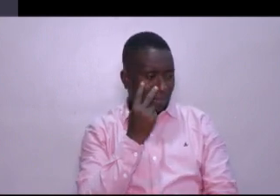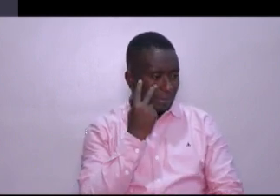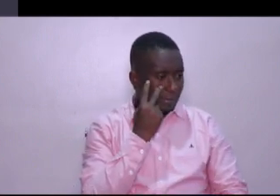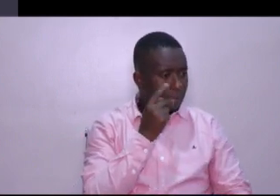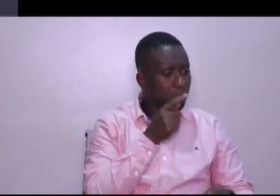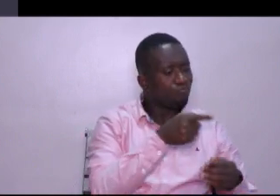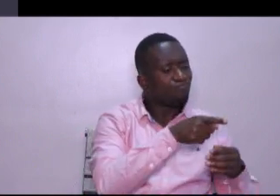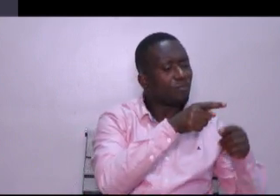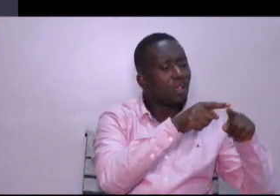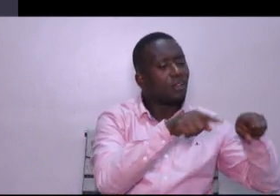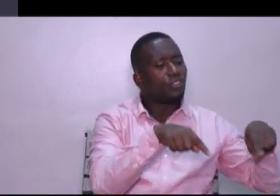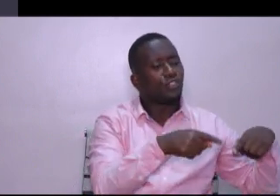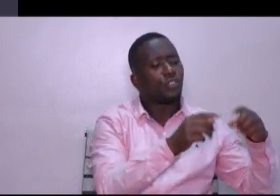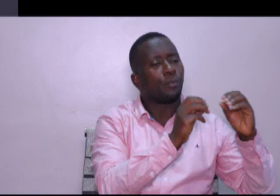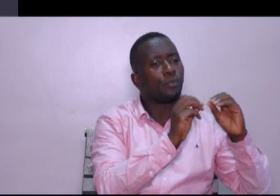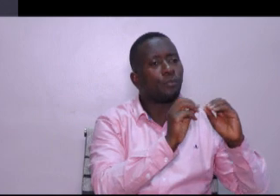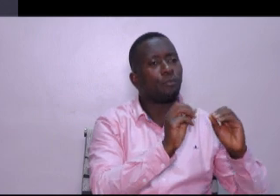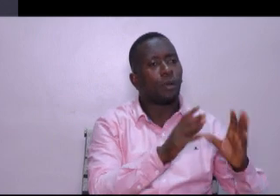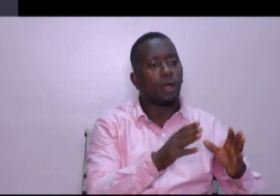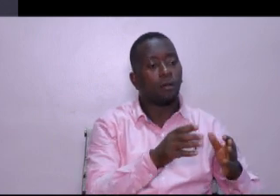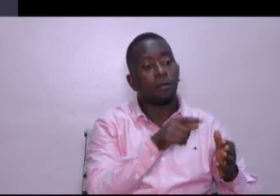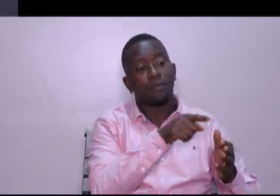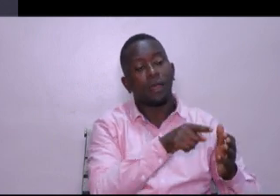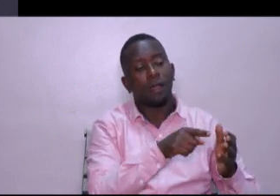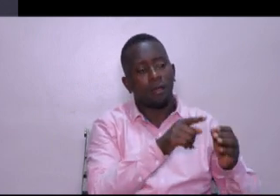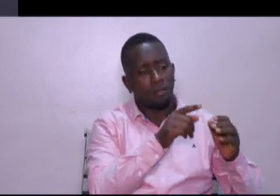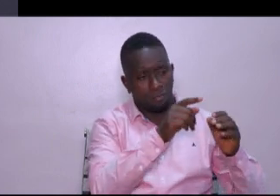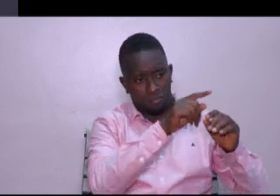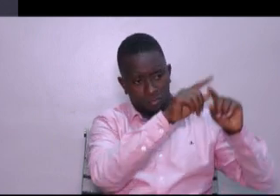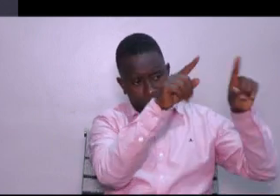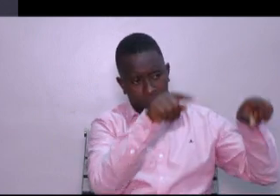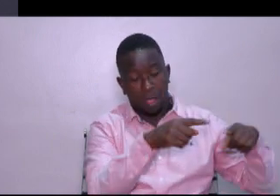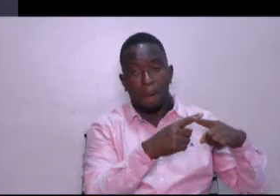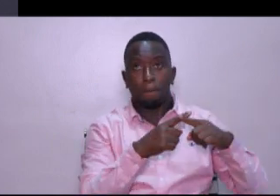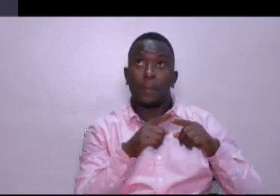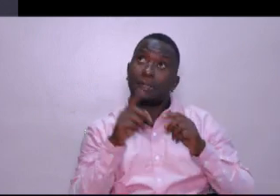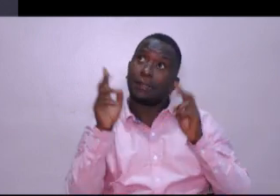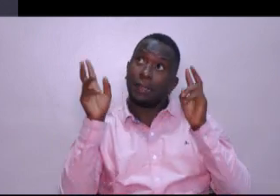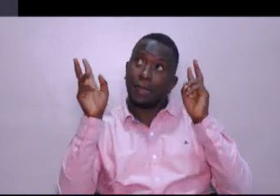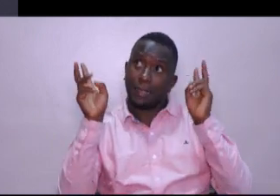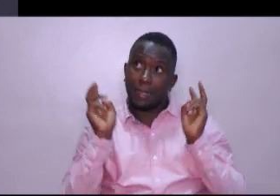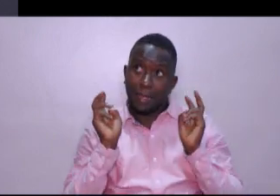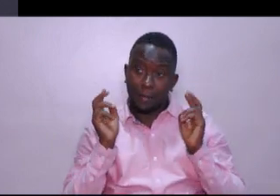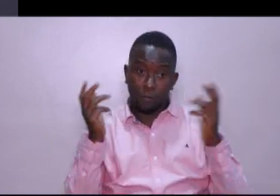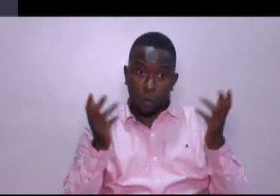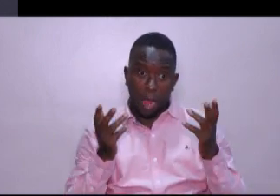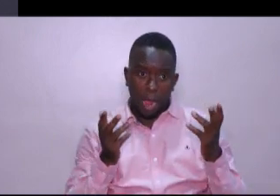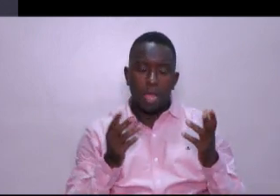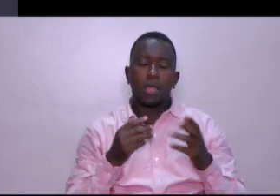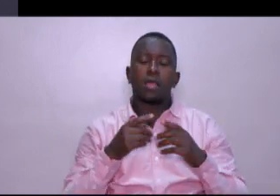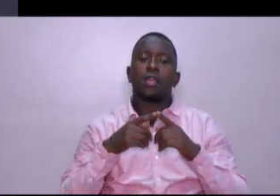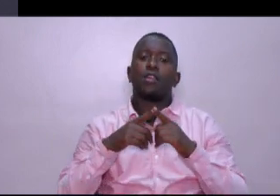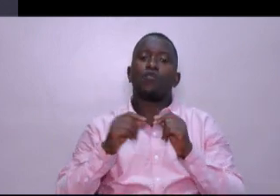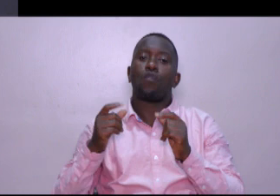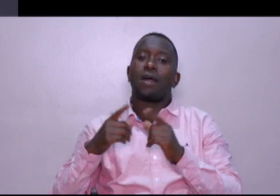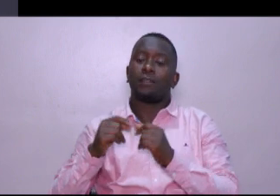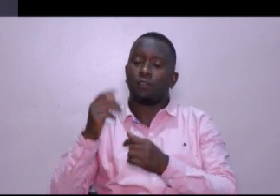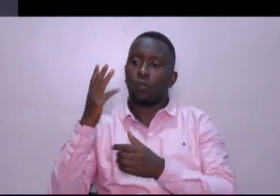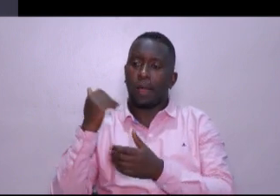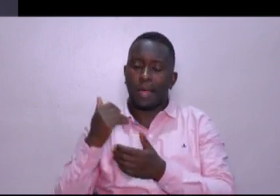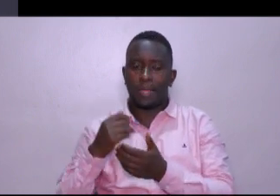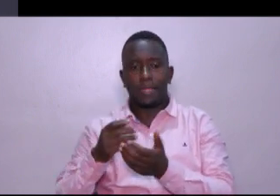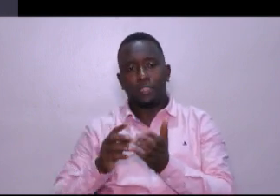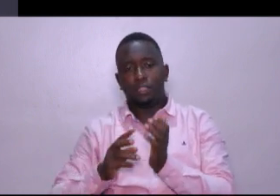the screen, they are hearing it in words. The layouts include rectangular, like